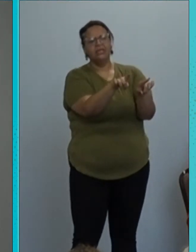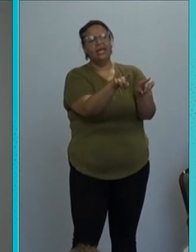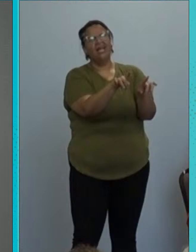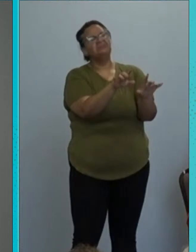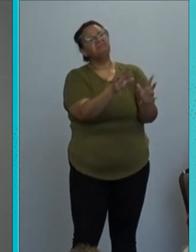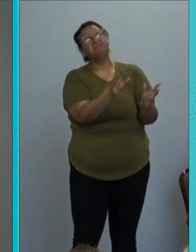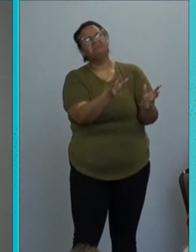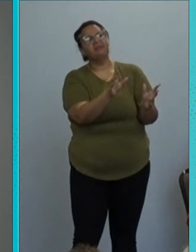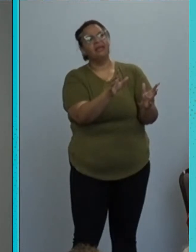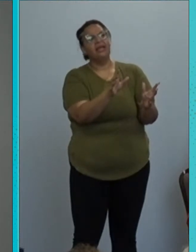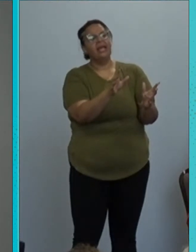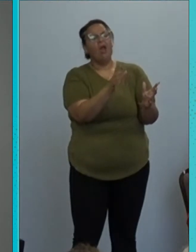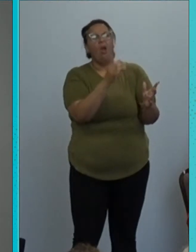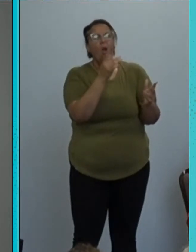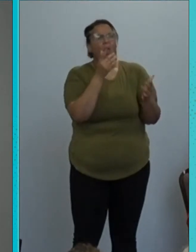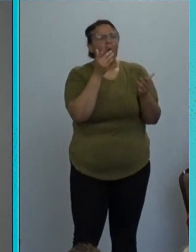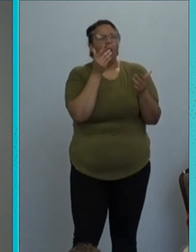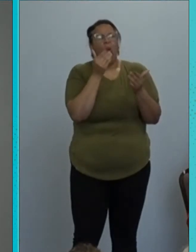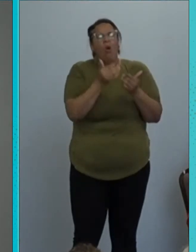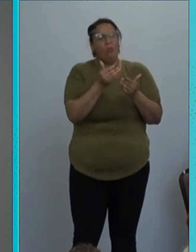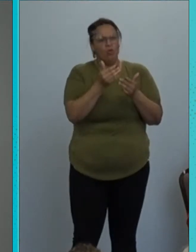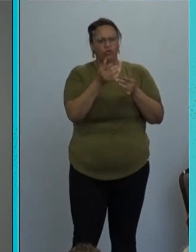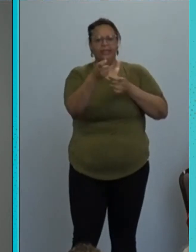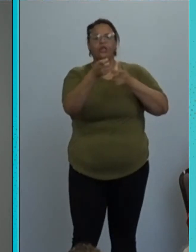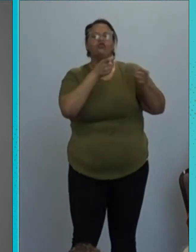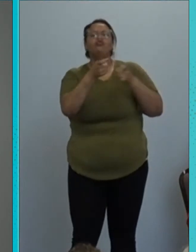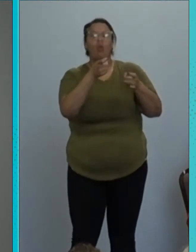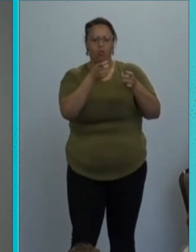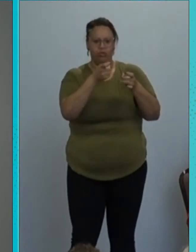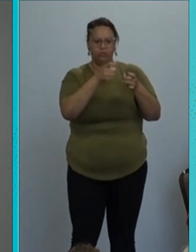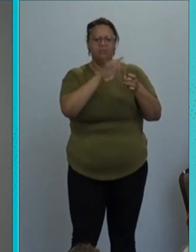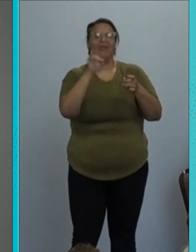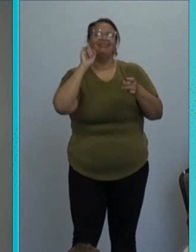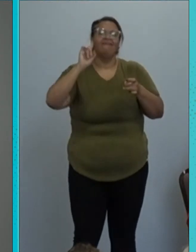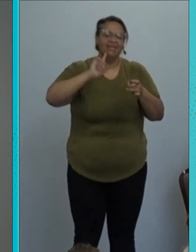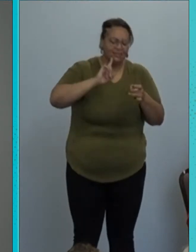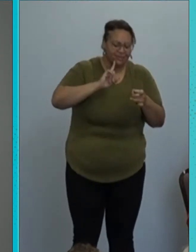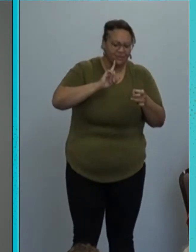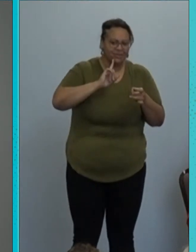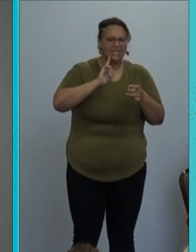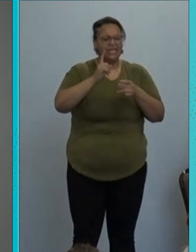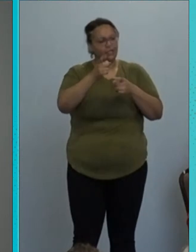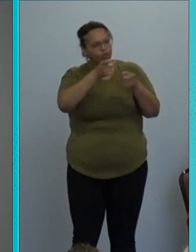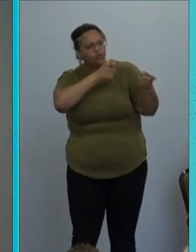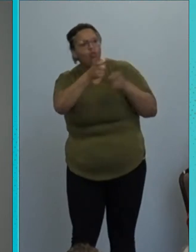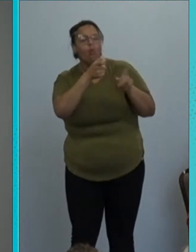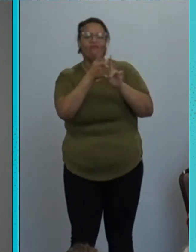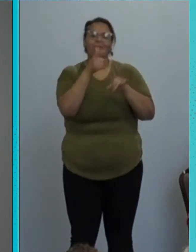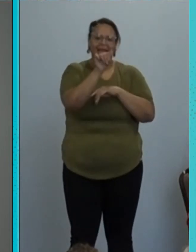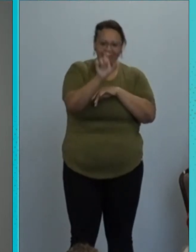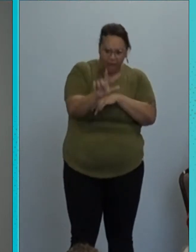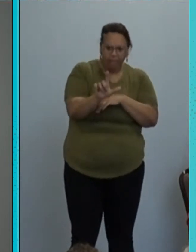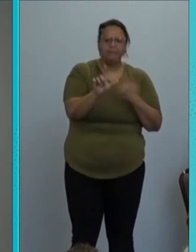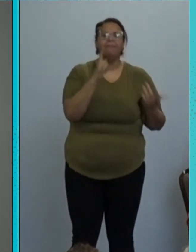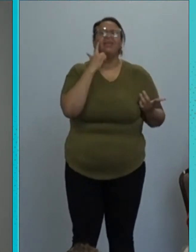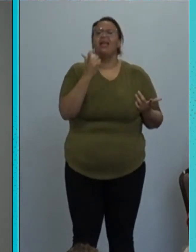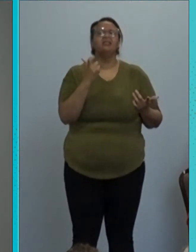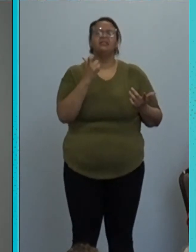almost dictated by deafness, dictated by ASL,